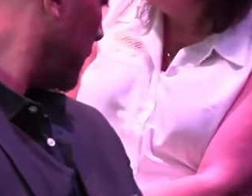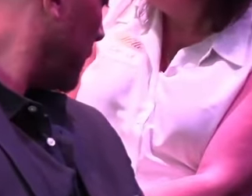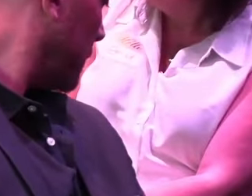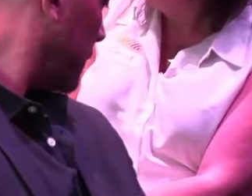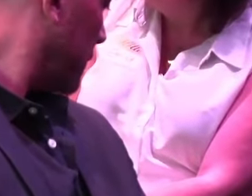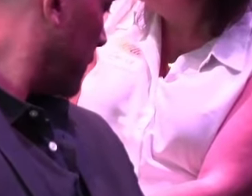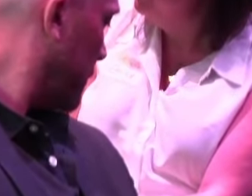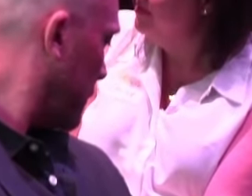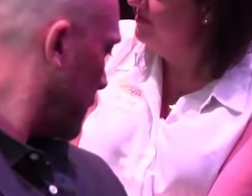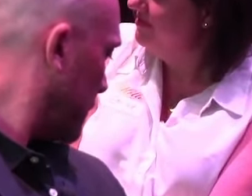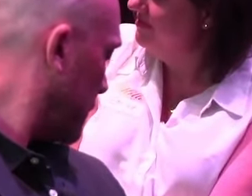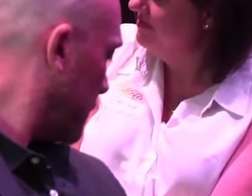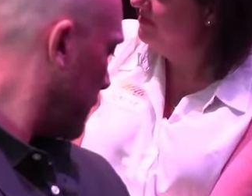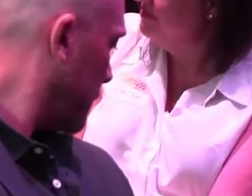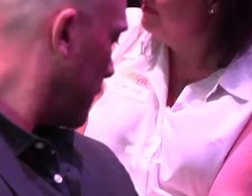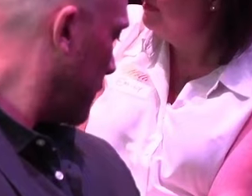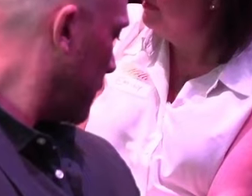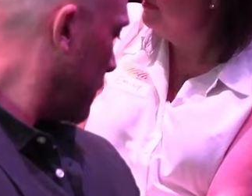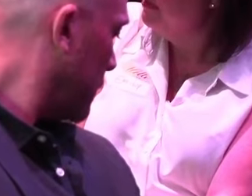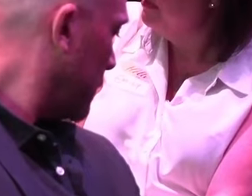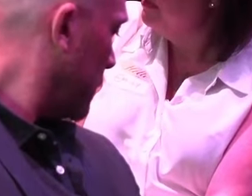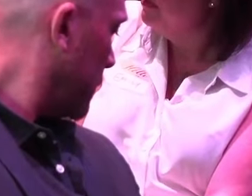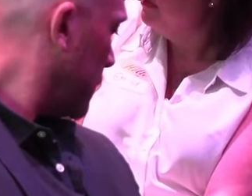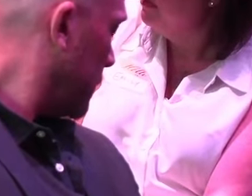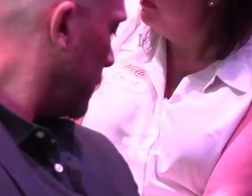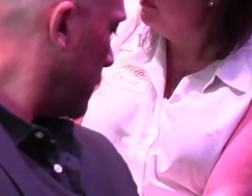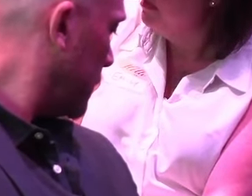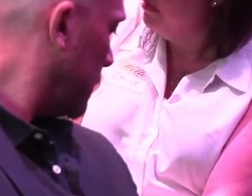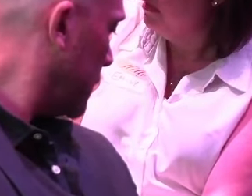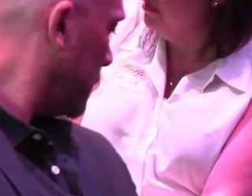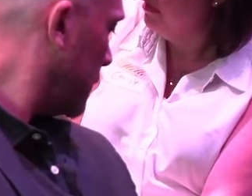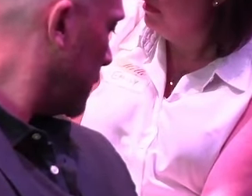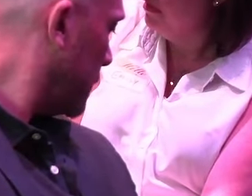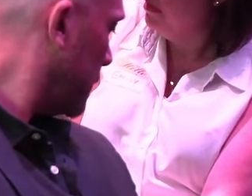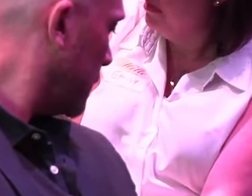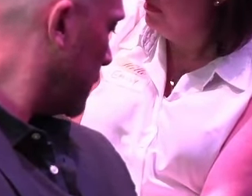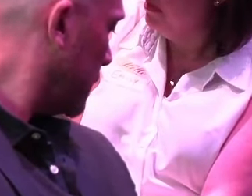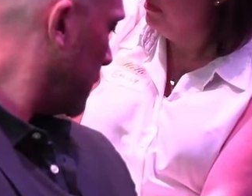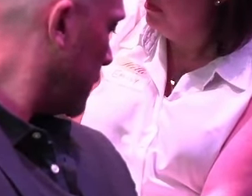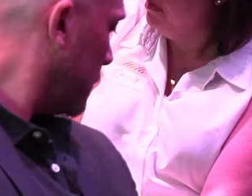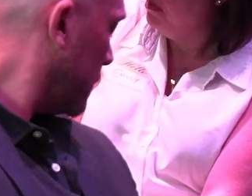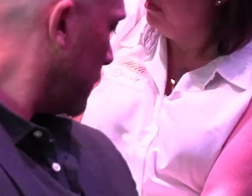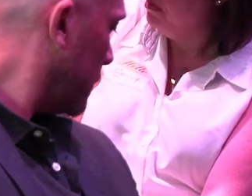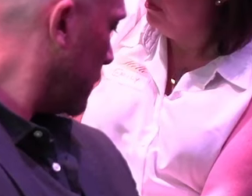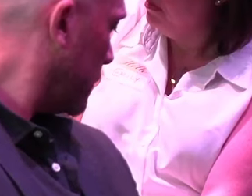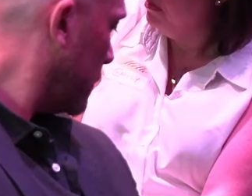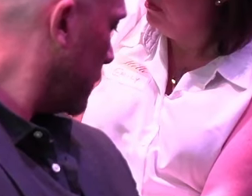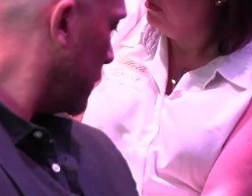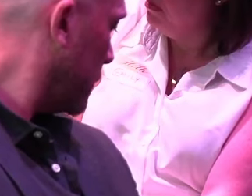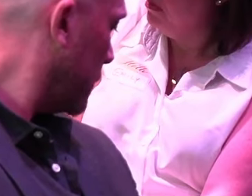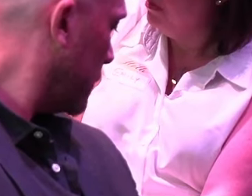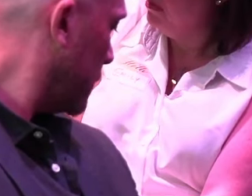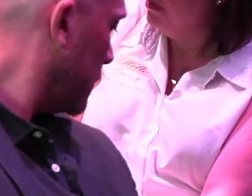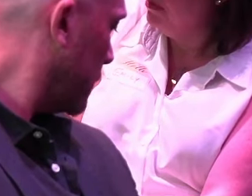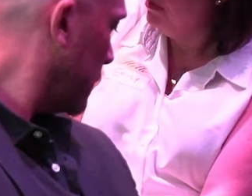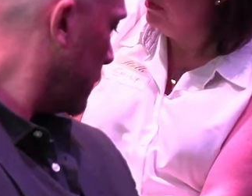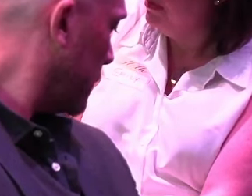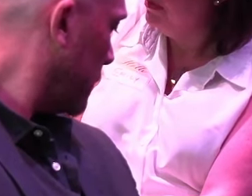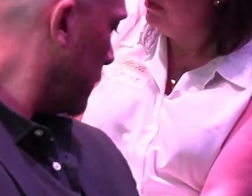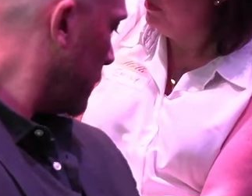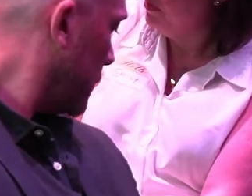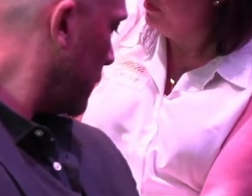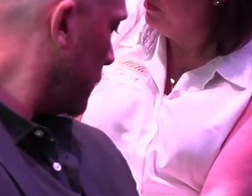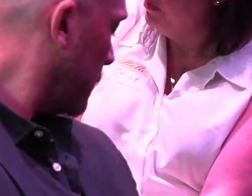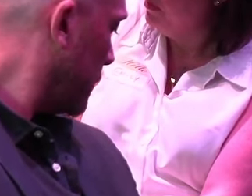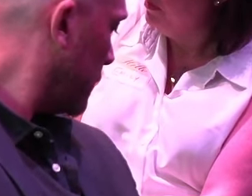feel I need to. And I echo everything. So much gratitude for all of this conversation and all the work